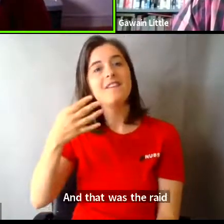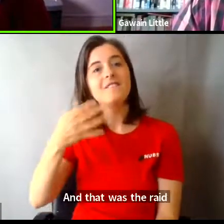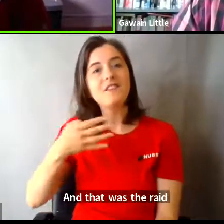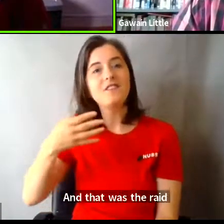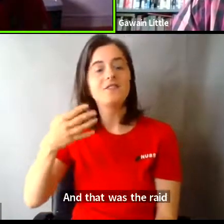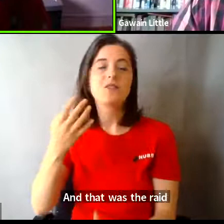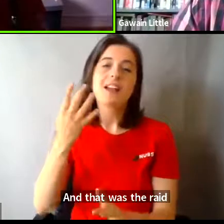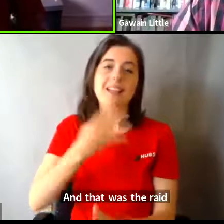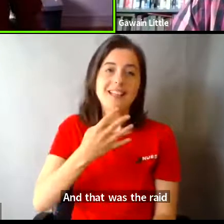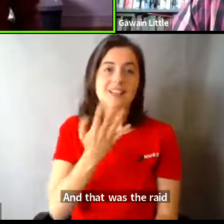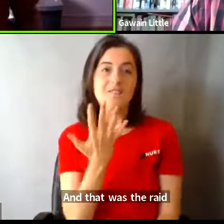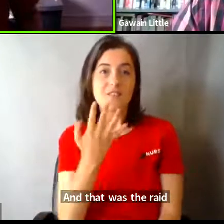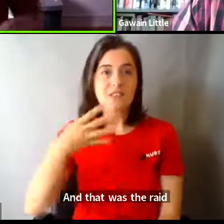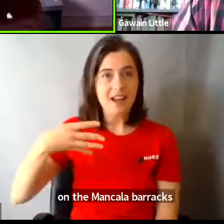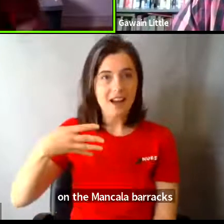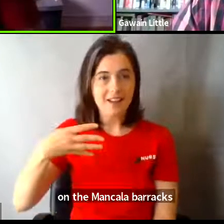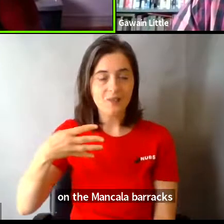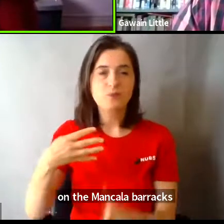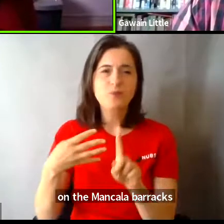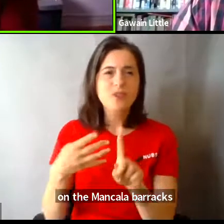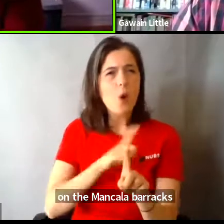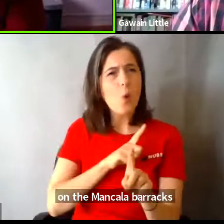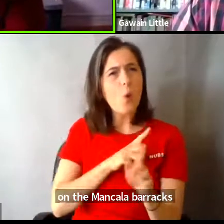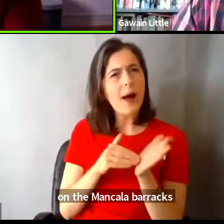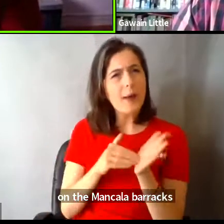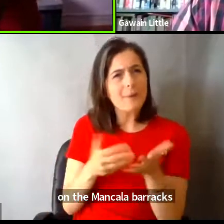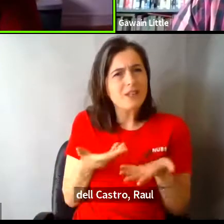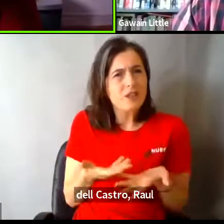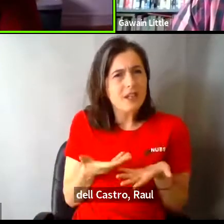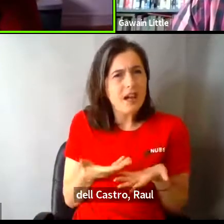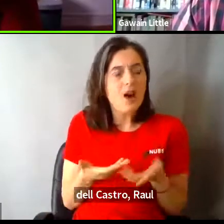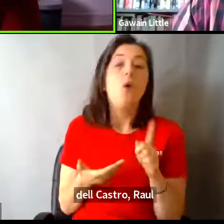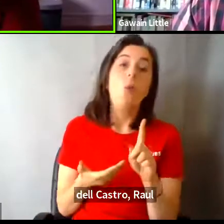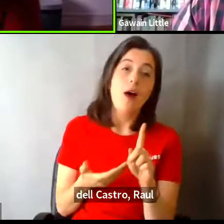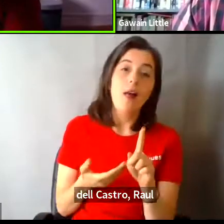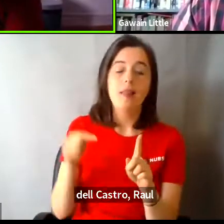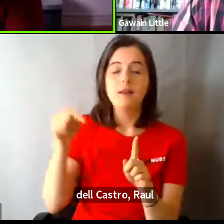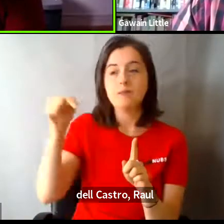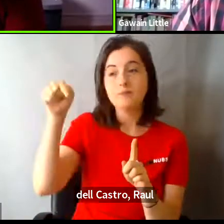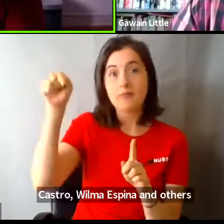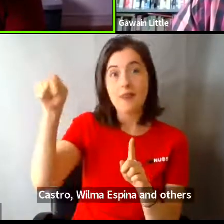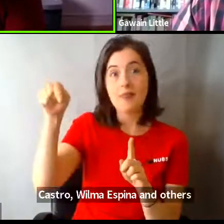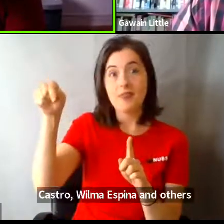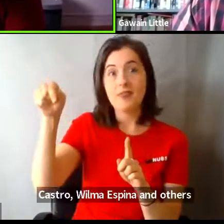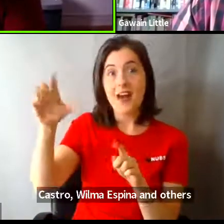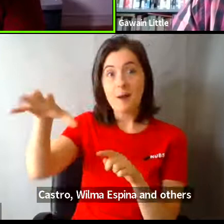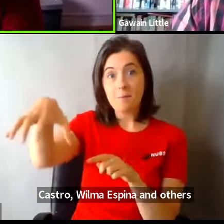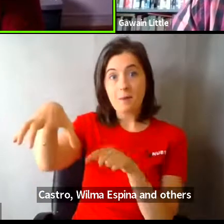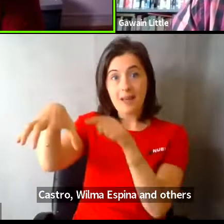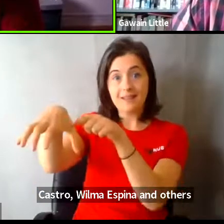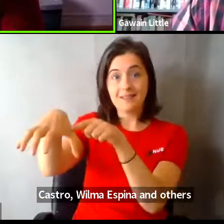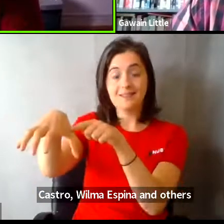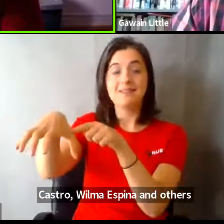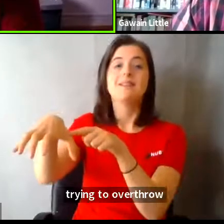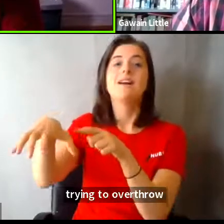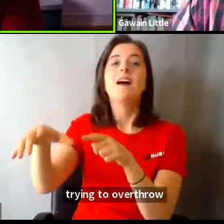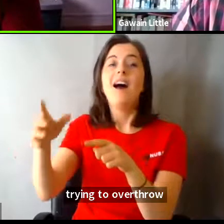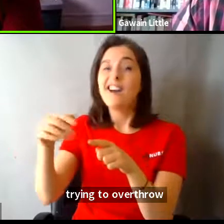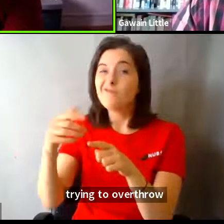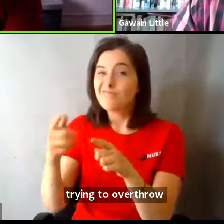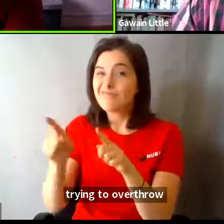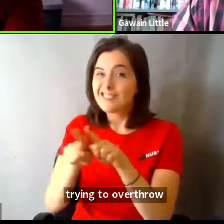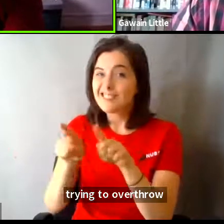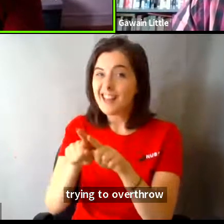day in Cuba, but also because that barracks, along with virtually every other military installation that existed